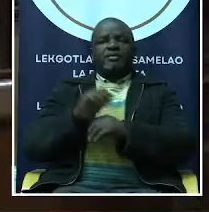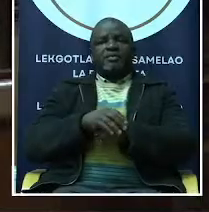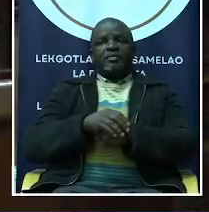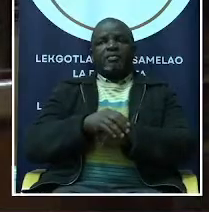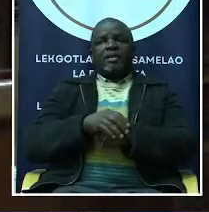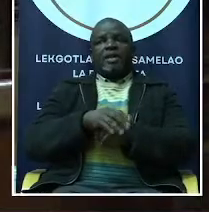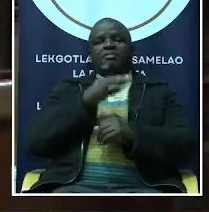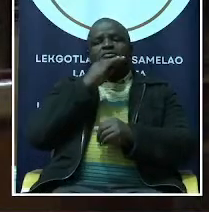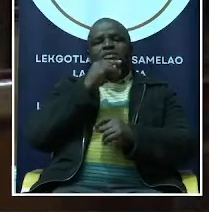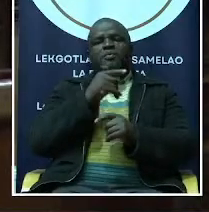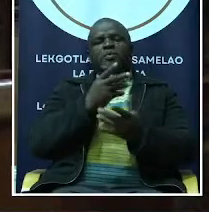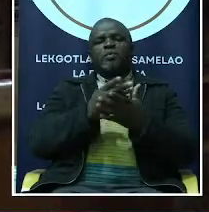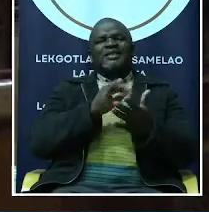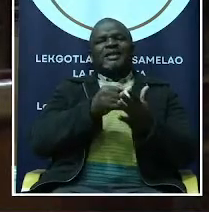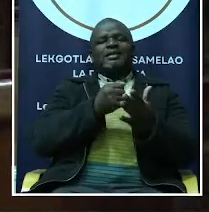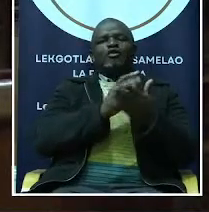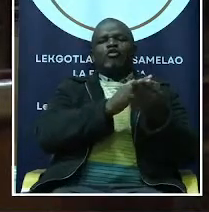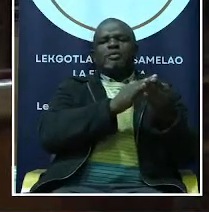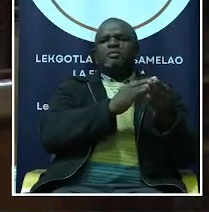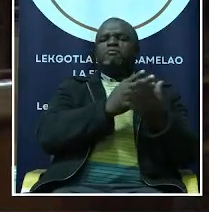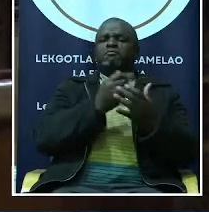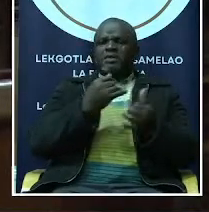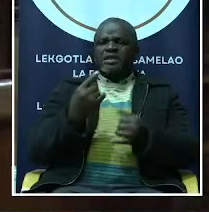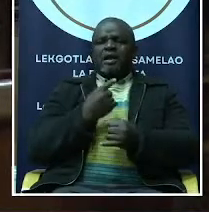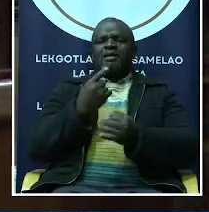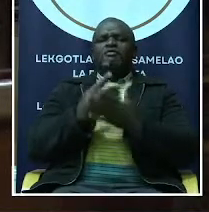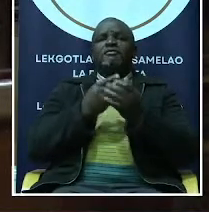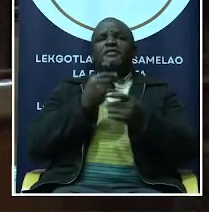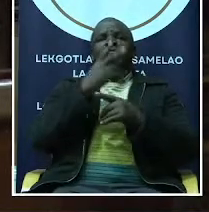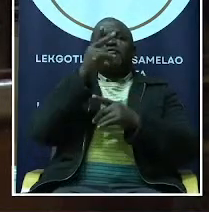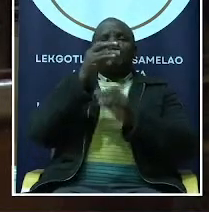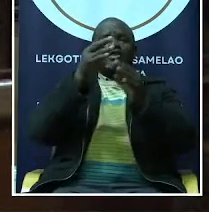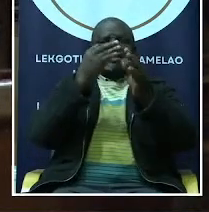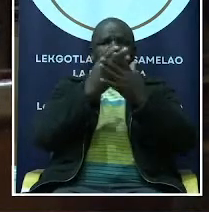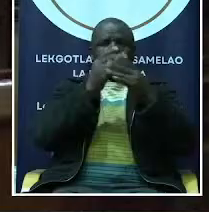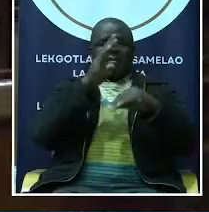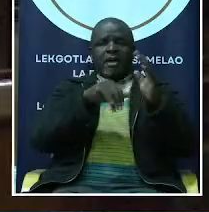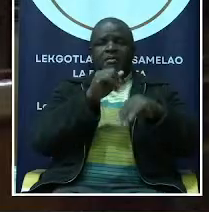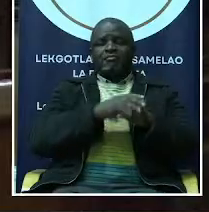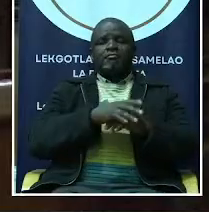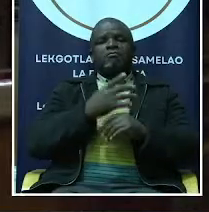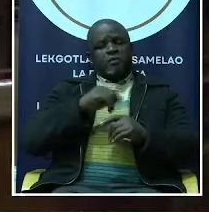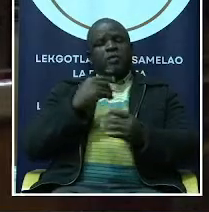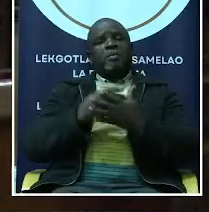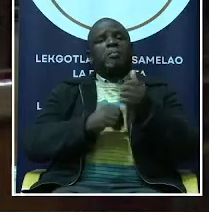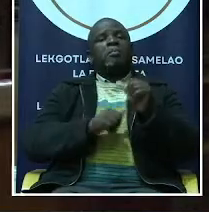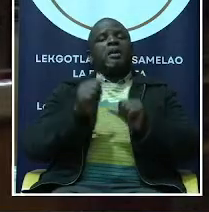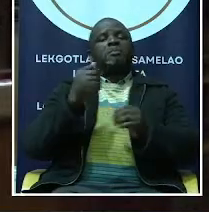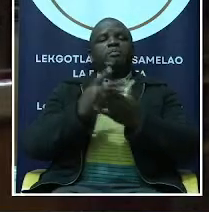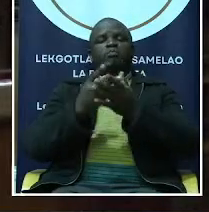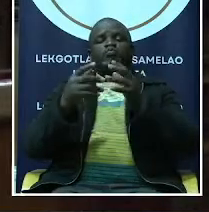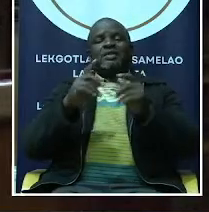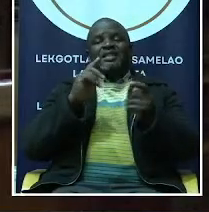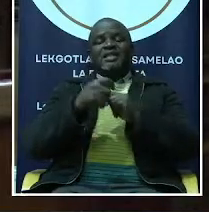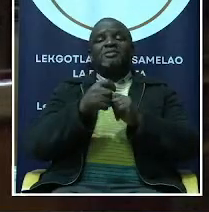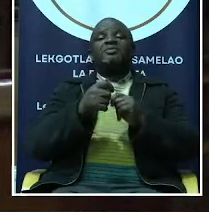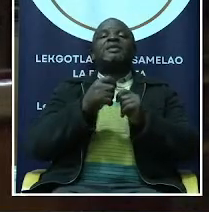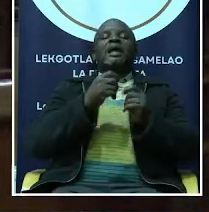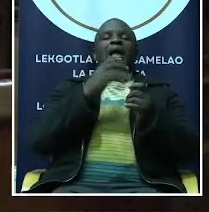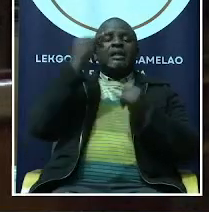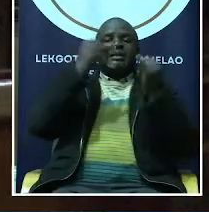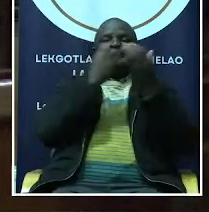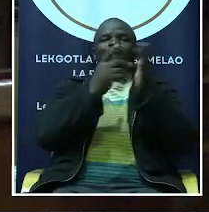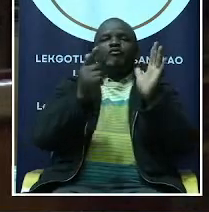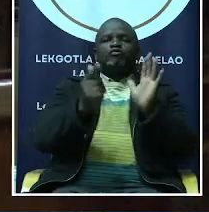not citizens. We are architects of our future. Let us legislate the future. Let us institutionalize